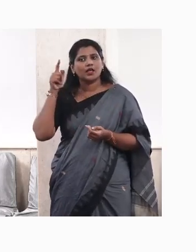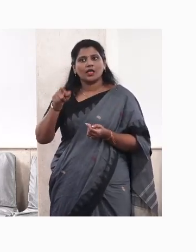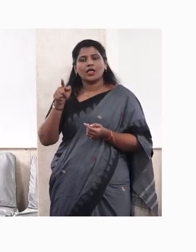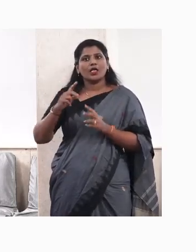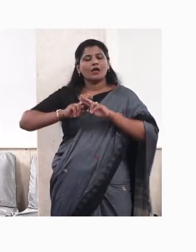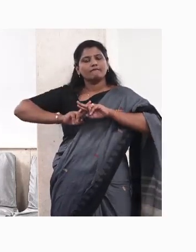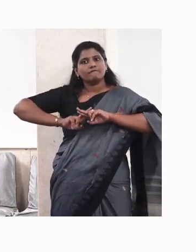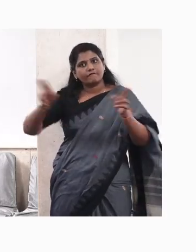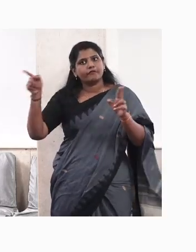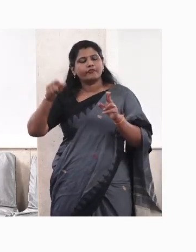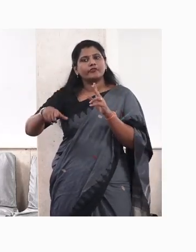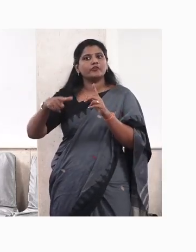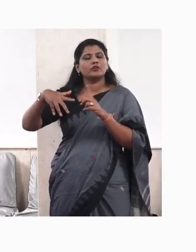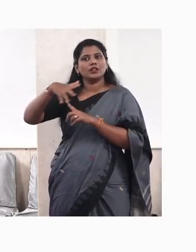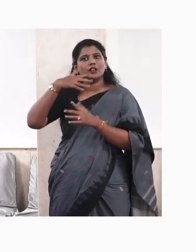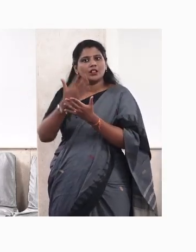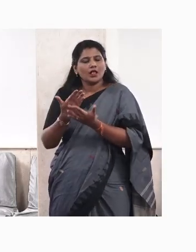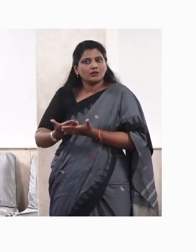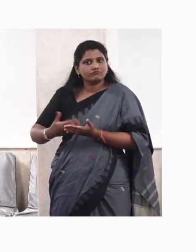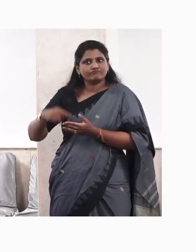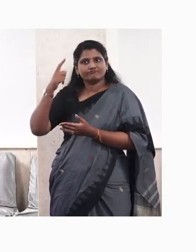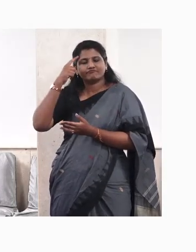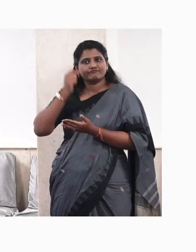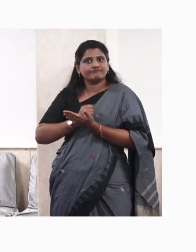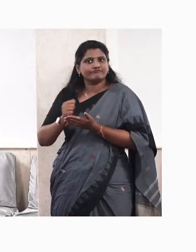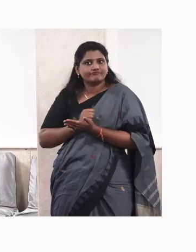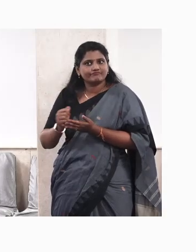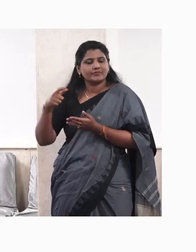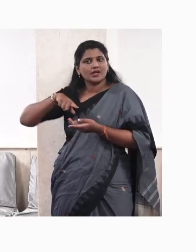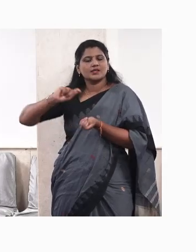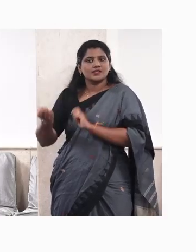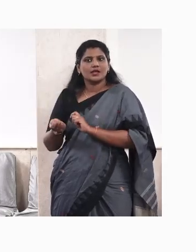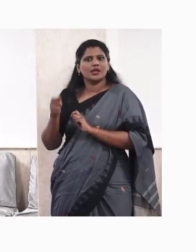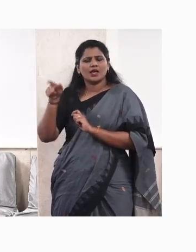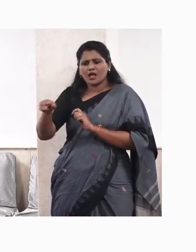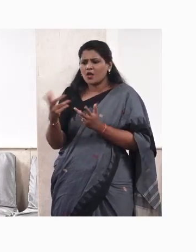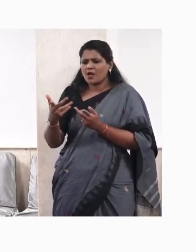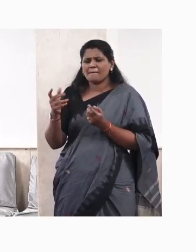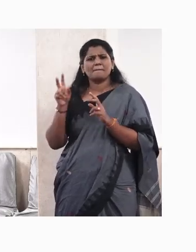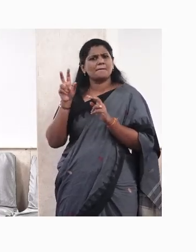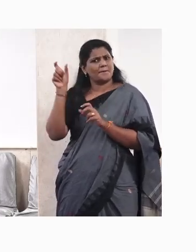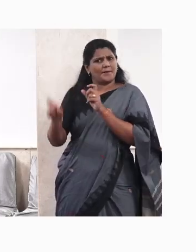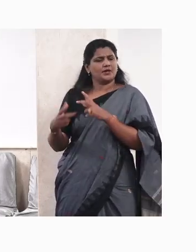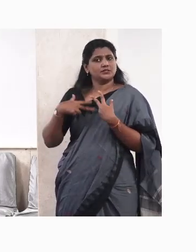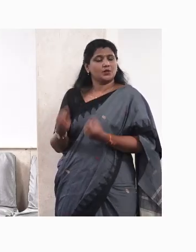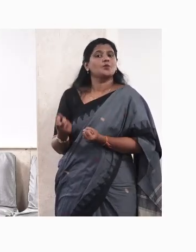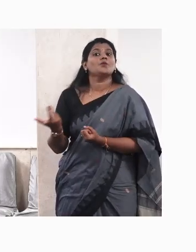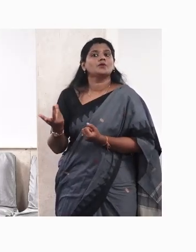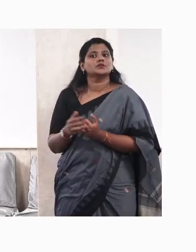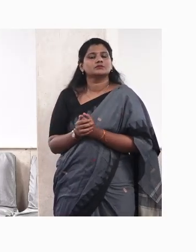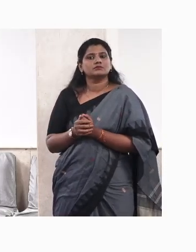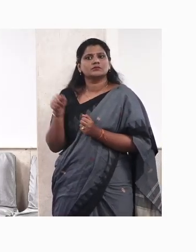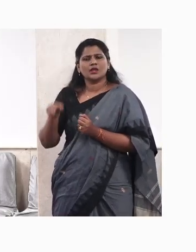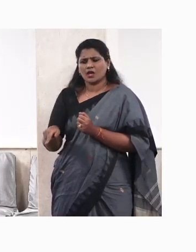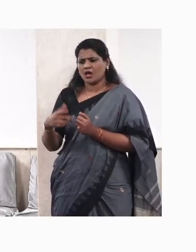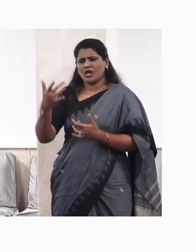whole approach towards my care practices, where now my question is not what does this person want, but my question is now what